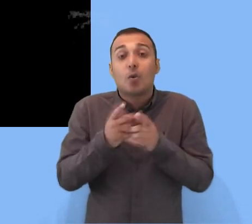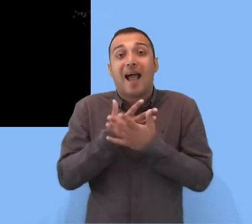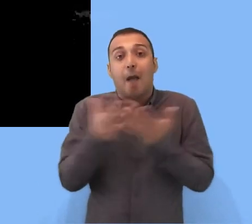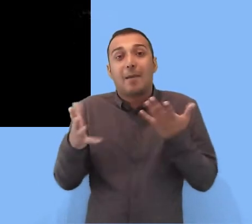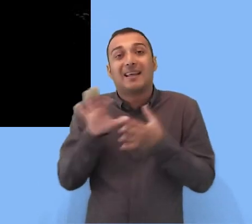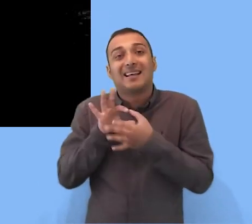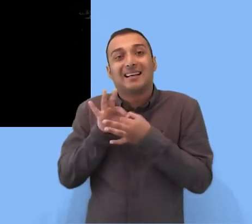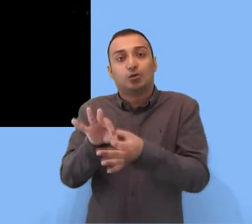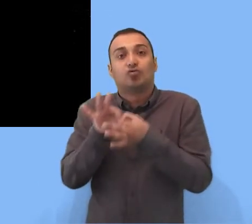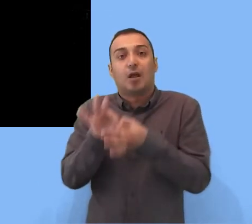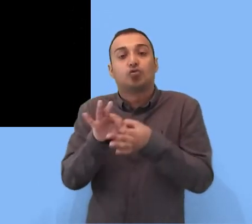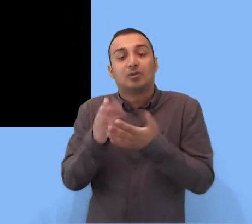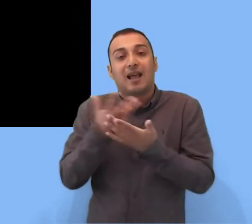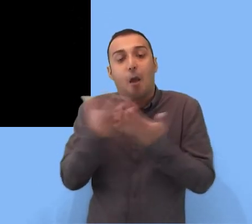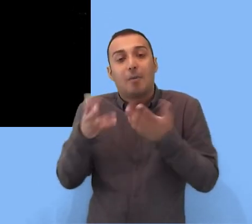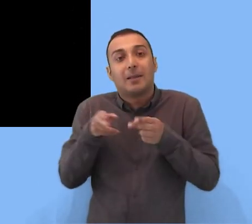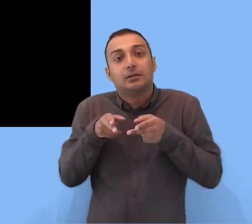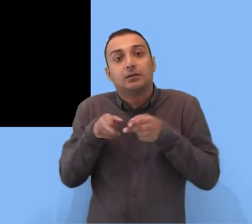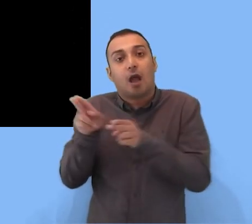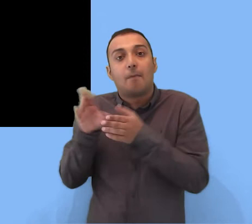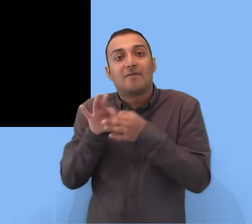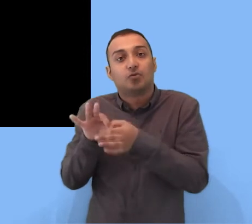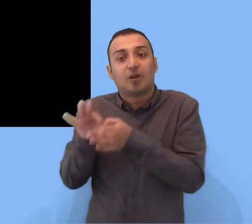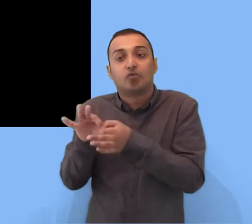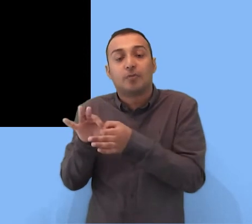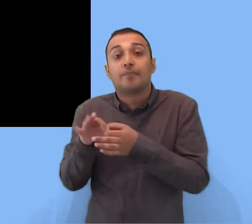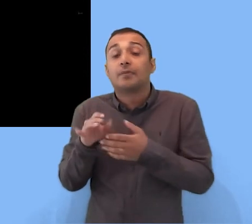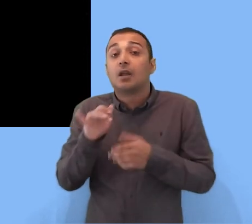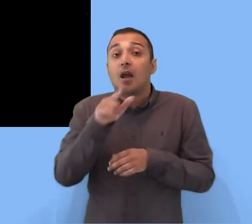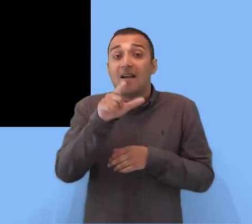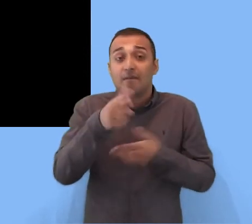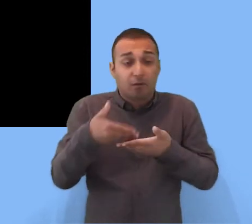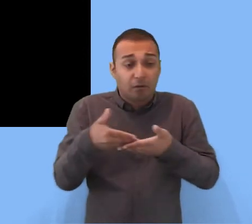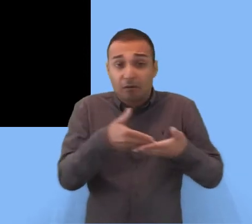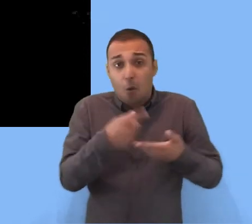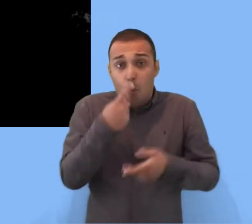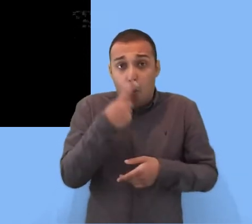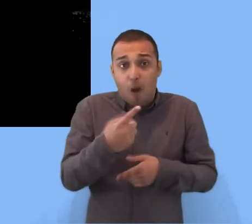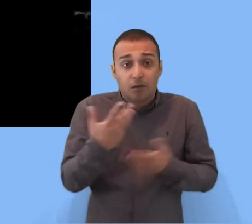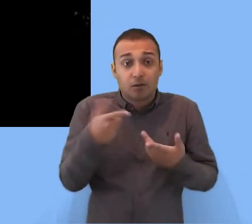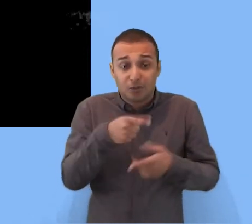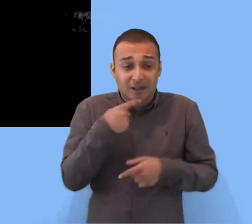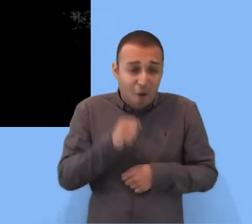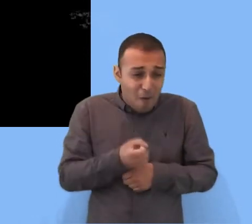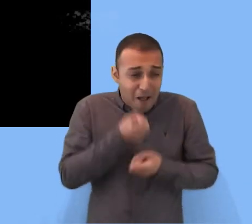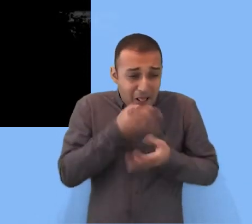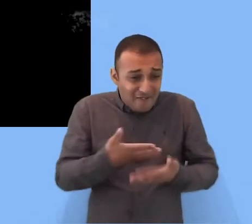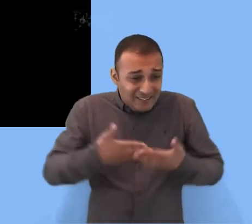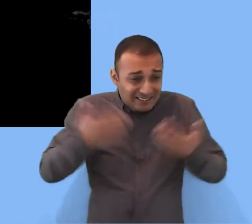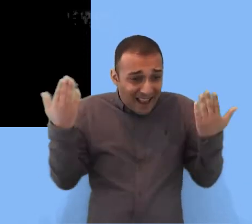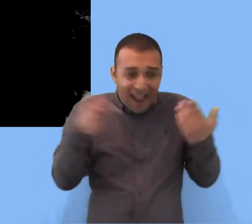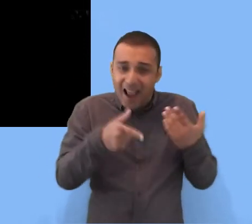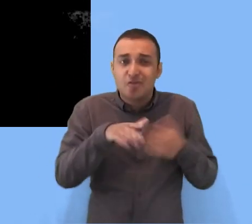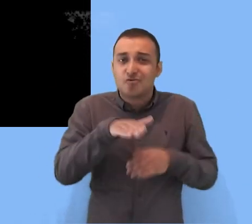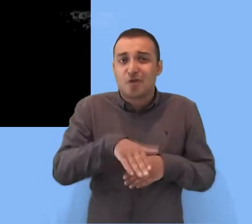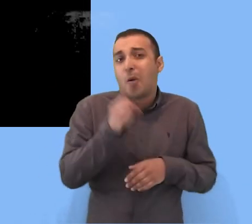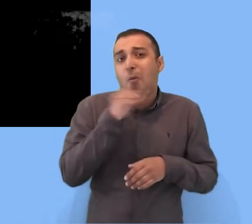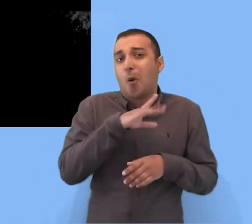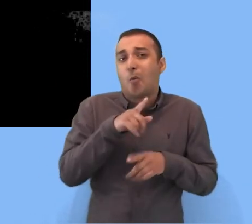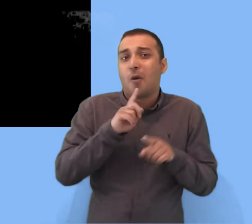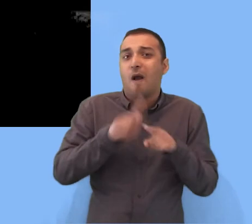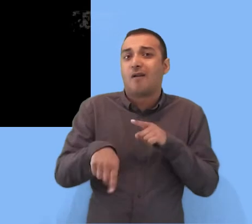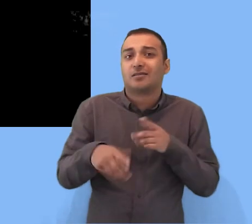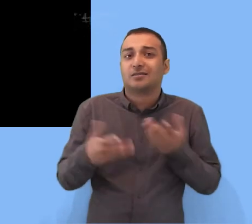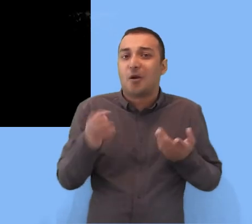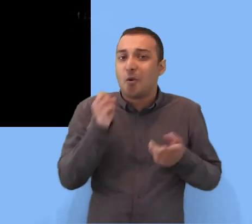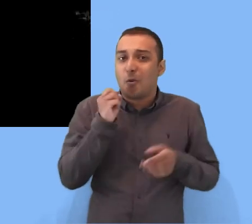if you're talking to a 3-day-old infant and you're saying, isn't it a lovely day? The child is not going to answer you, but they're getting the idea that that